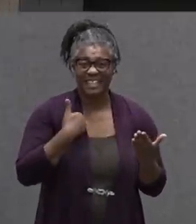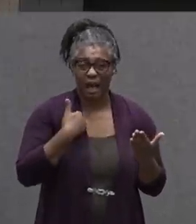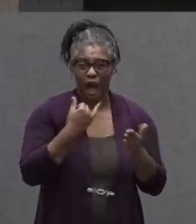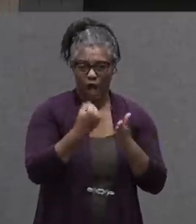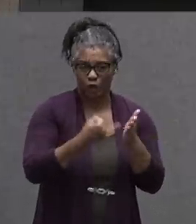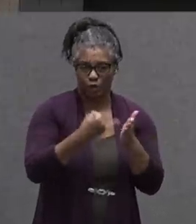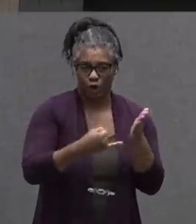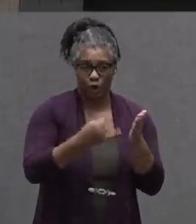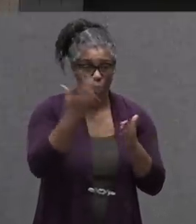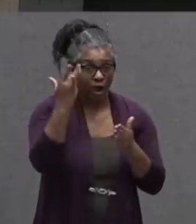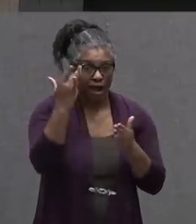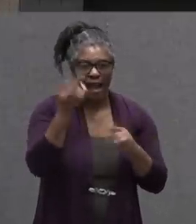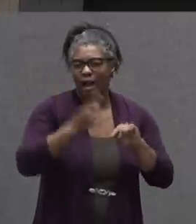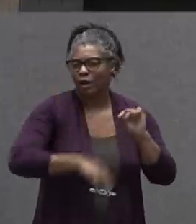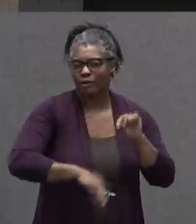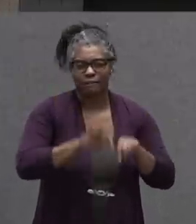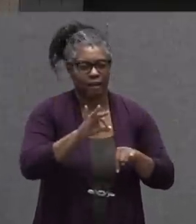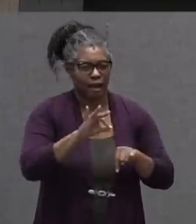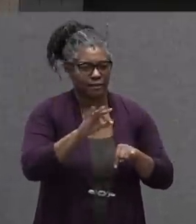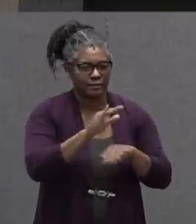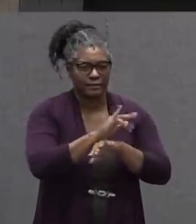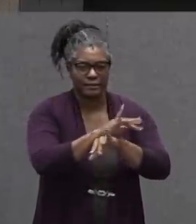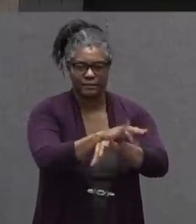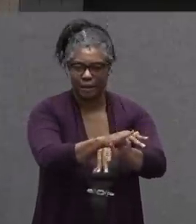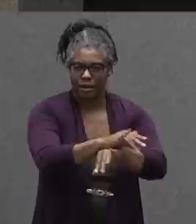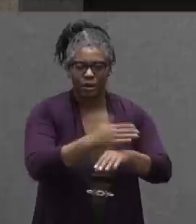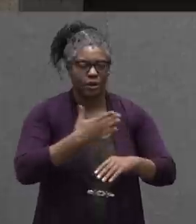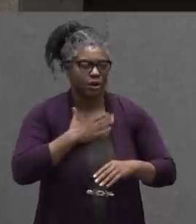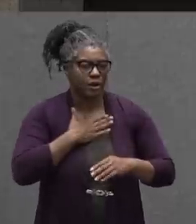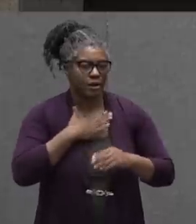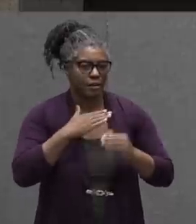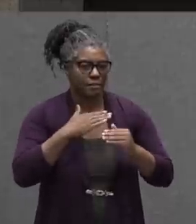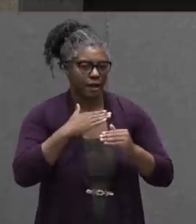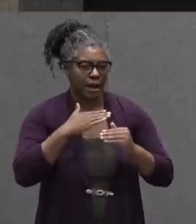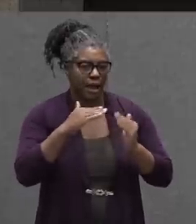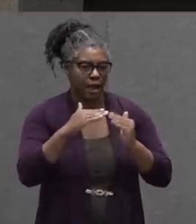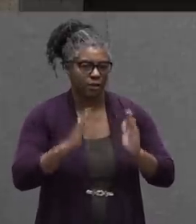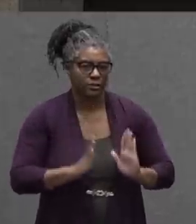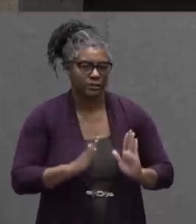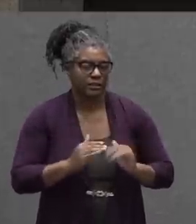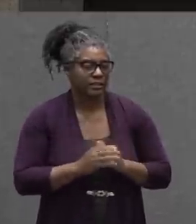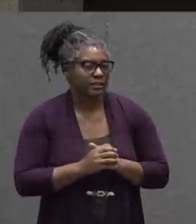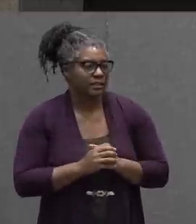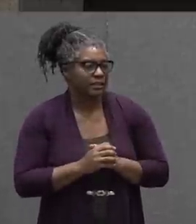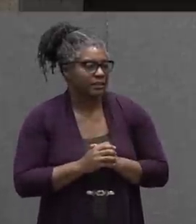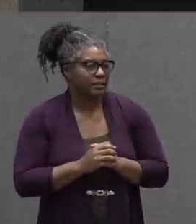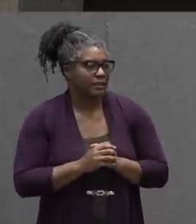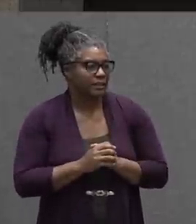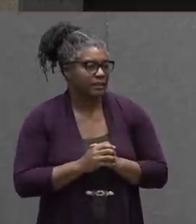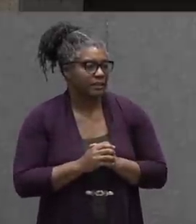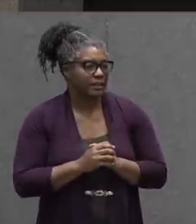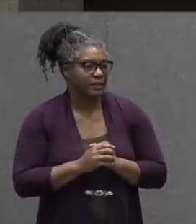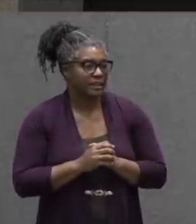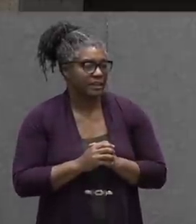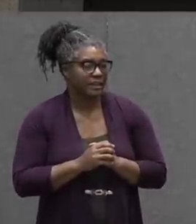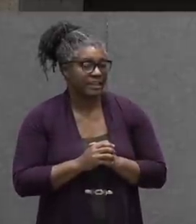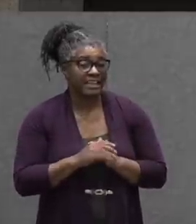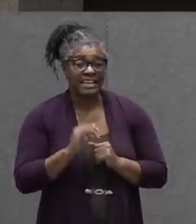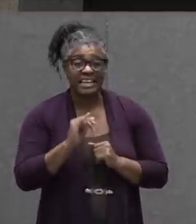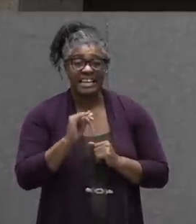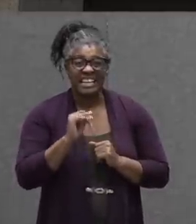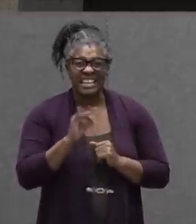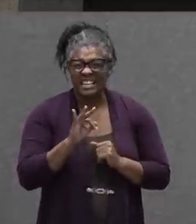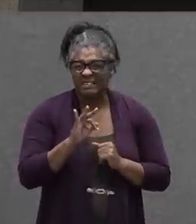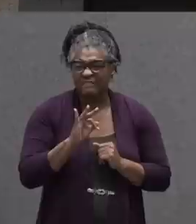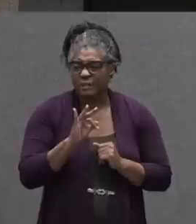house. So that's a way that you could change this game. If you are having trouble finding